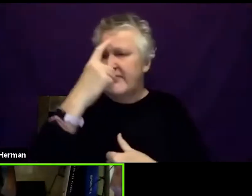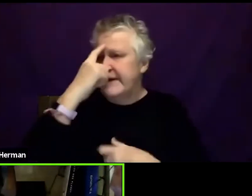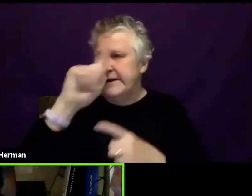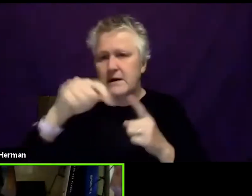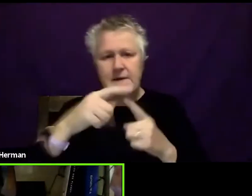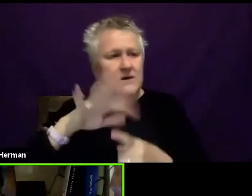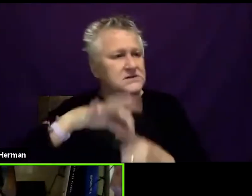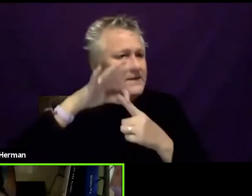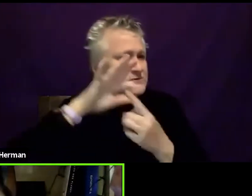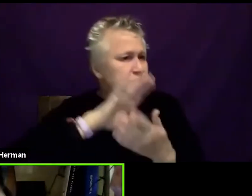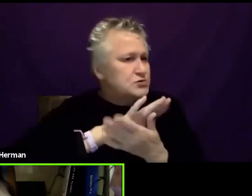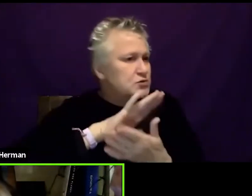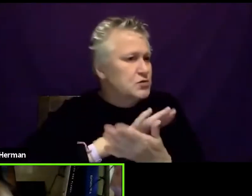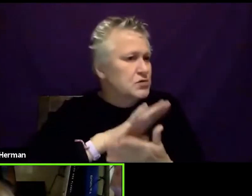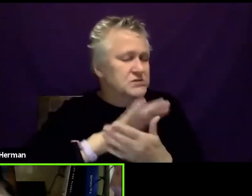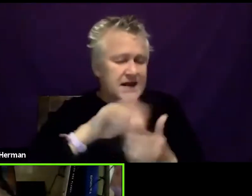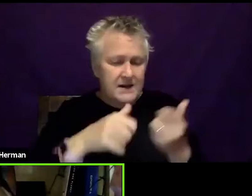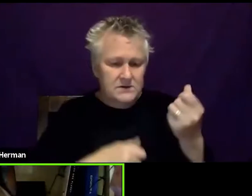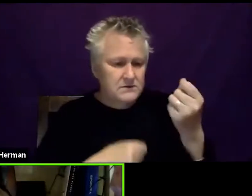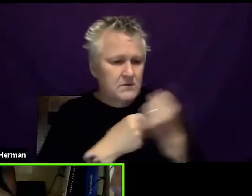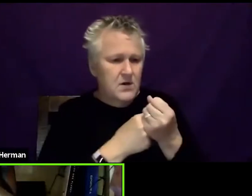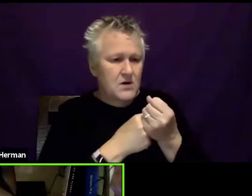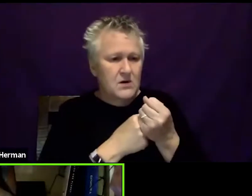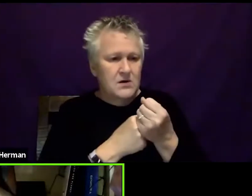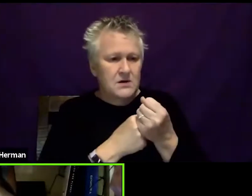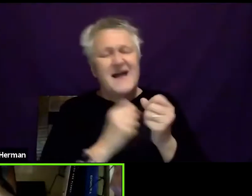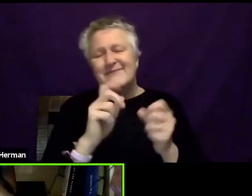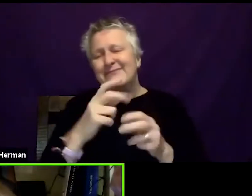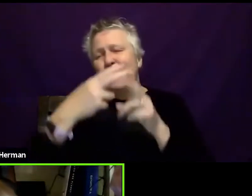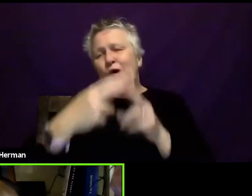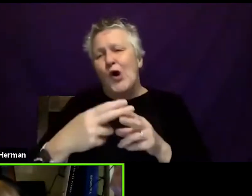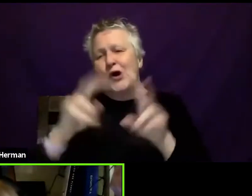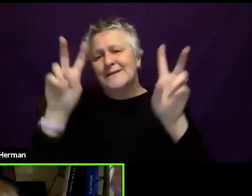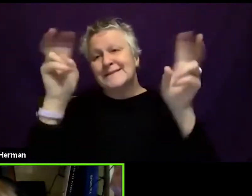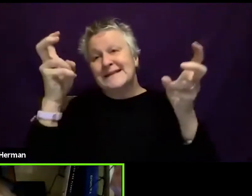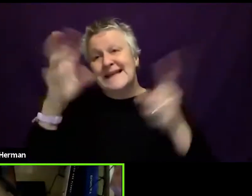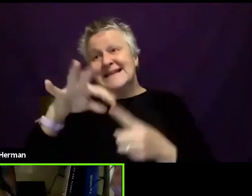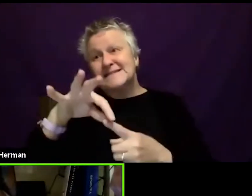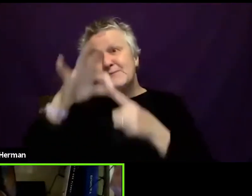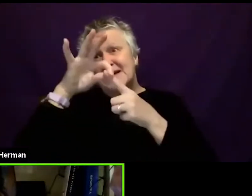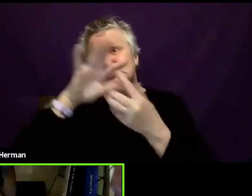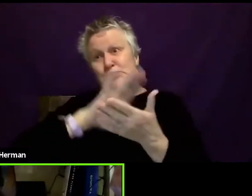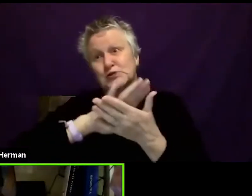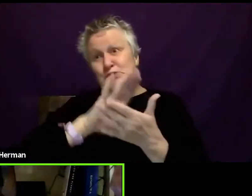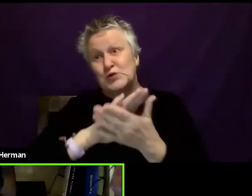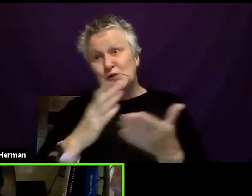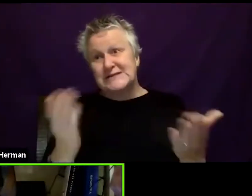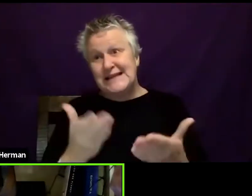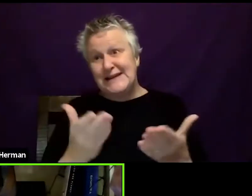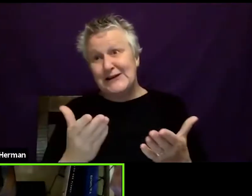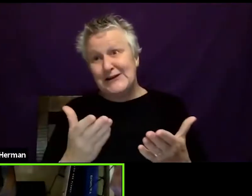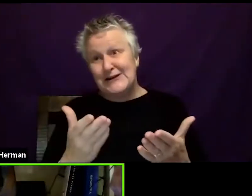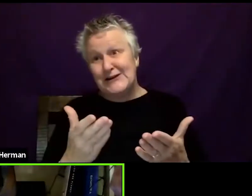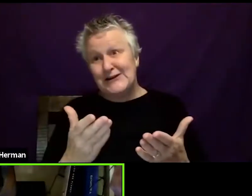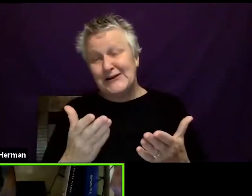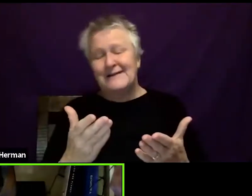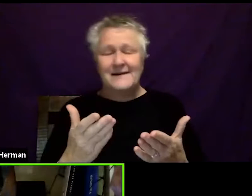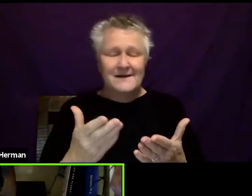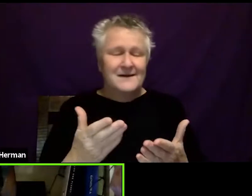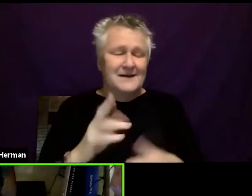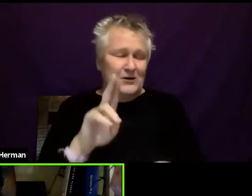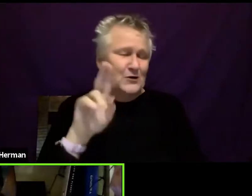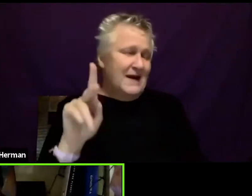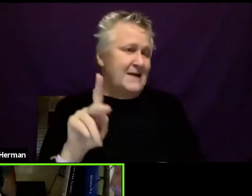support disabled children. They're called special schools in the UK. It's a very annoying euphemism. They didn't think